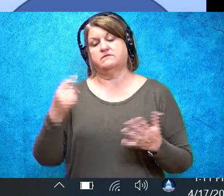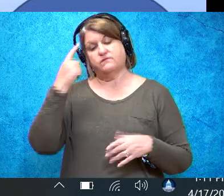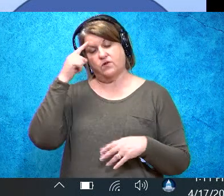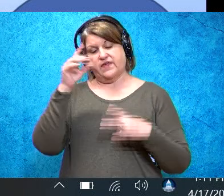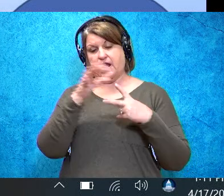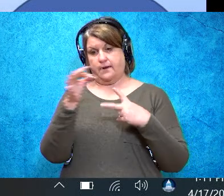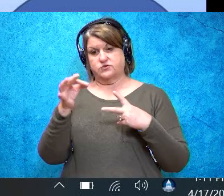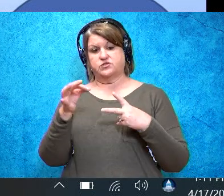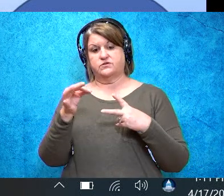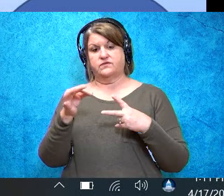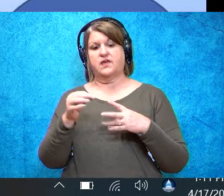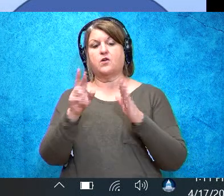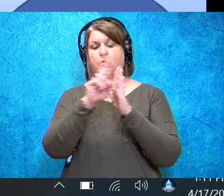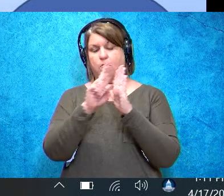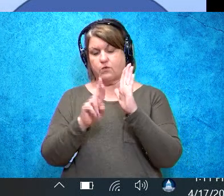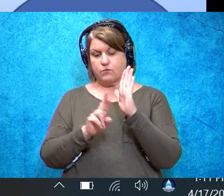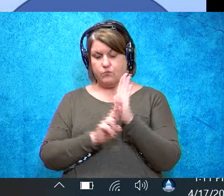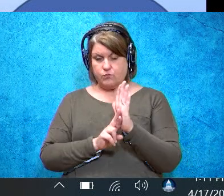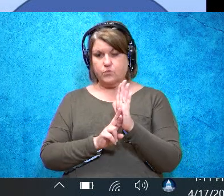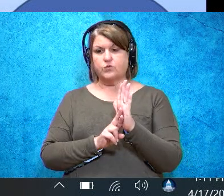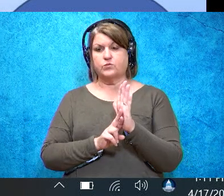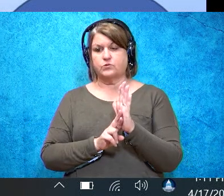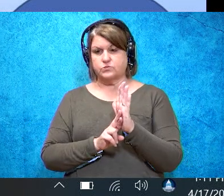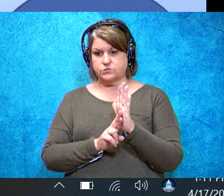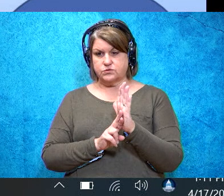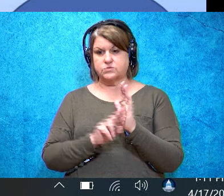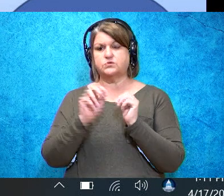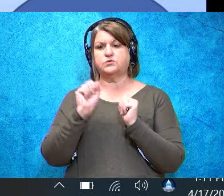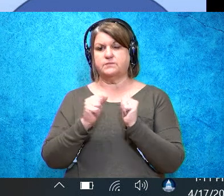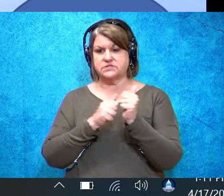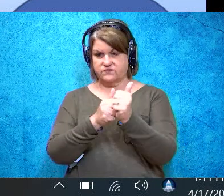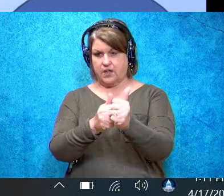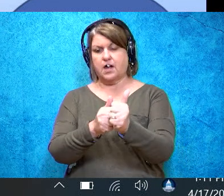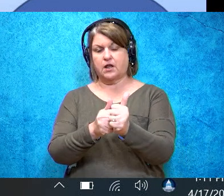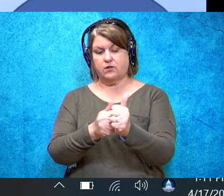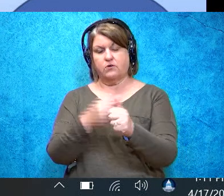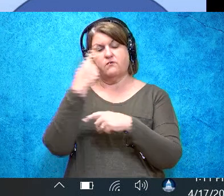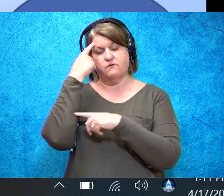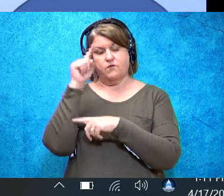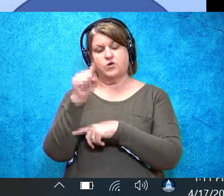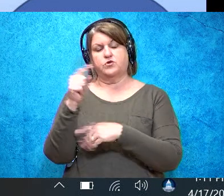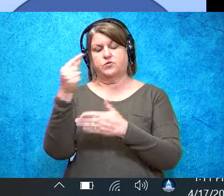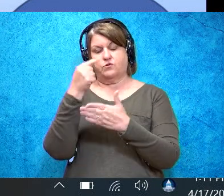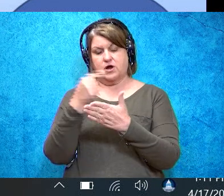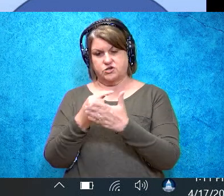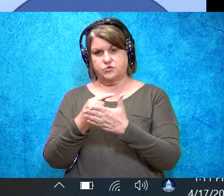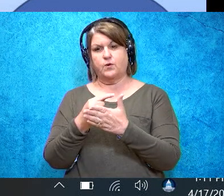to be followed in order for you to graduate at the end of the first semester of